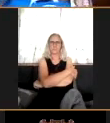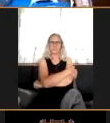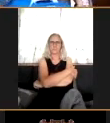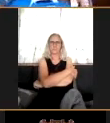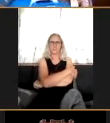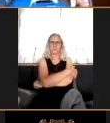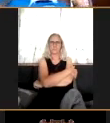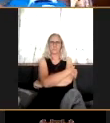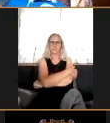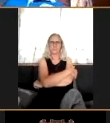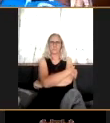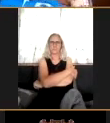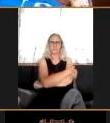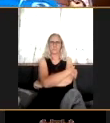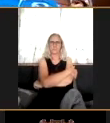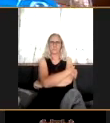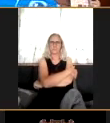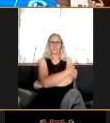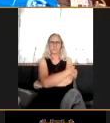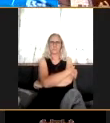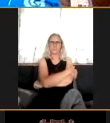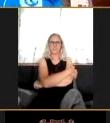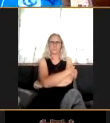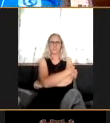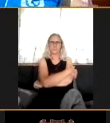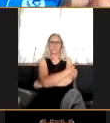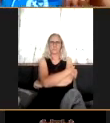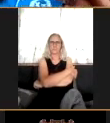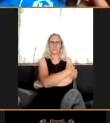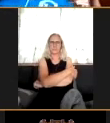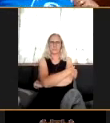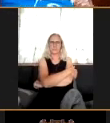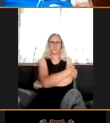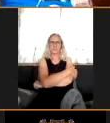enemy steal and deceive your birthright.